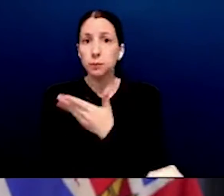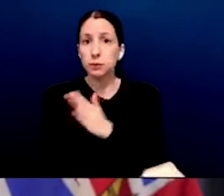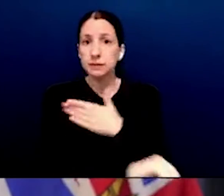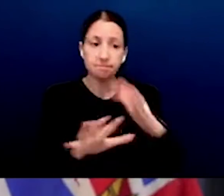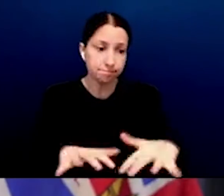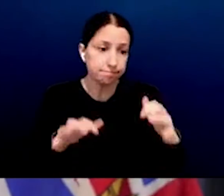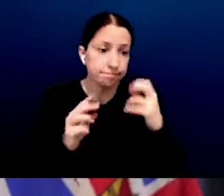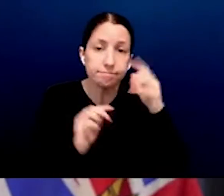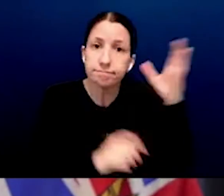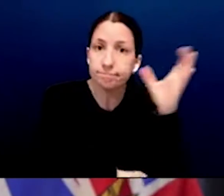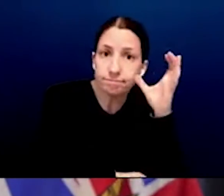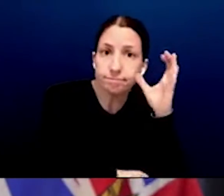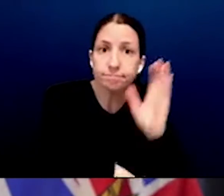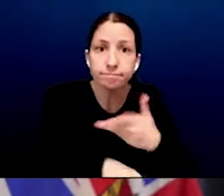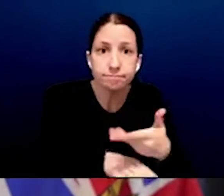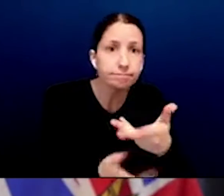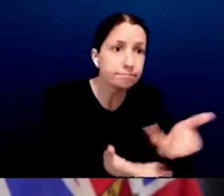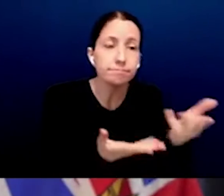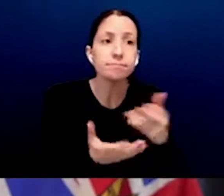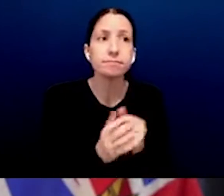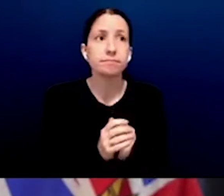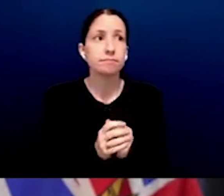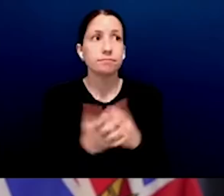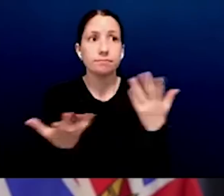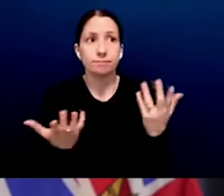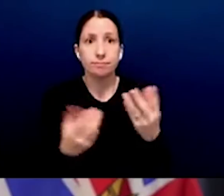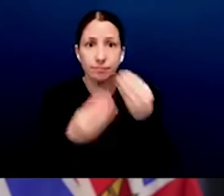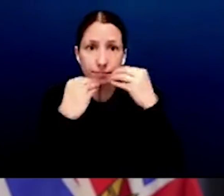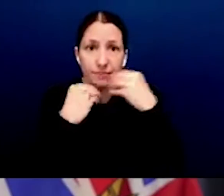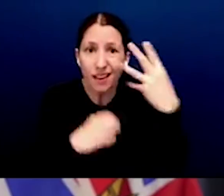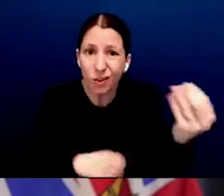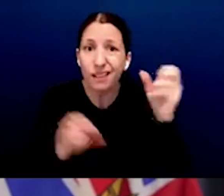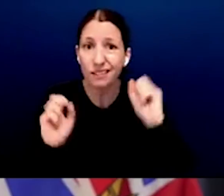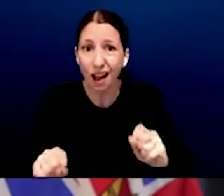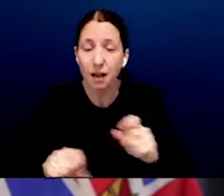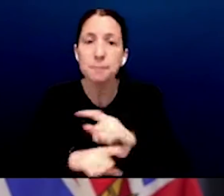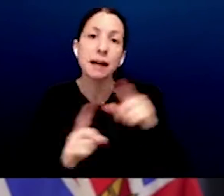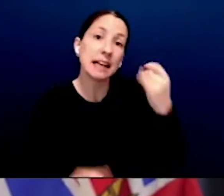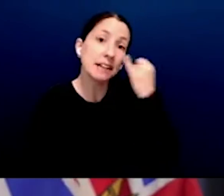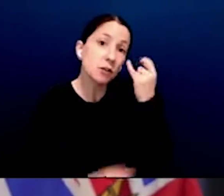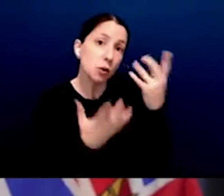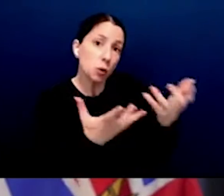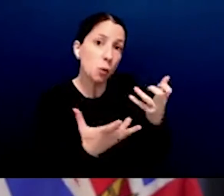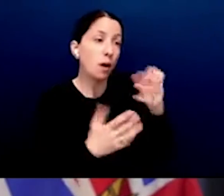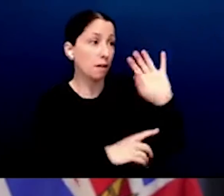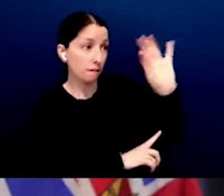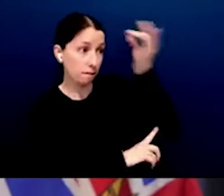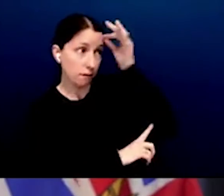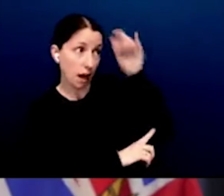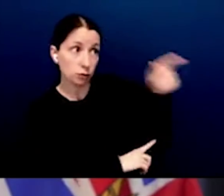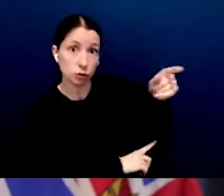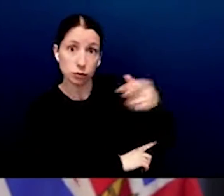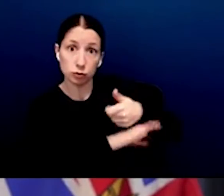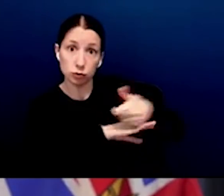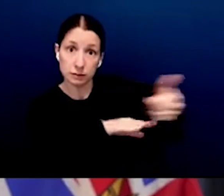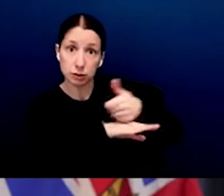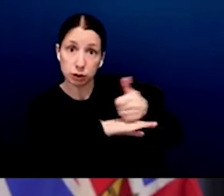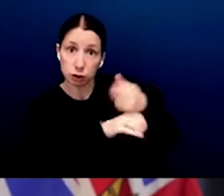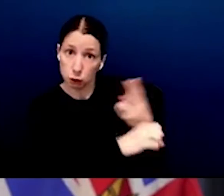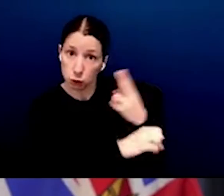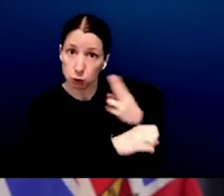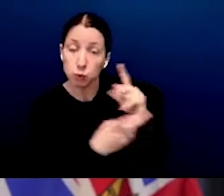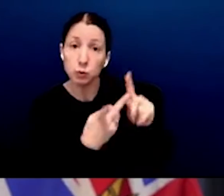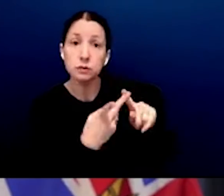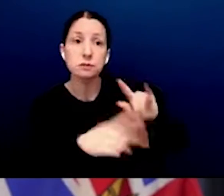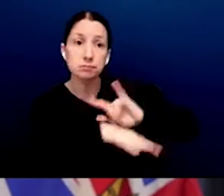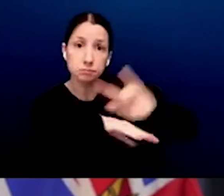to travel internationally or on federally regulated modes of transportation, you're going to require a federal card. And